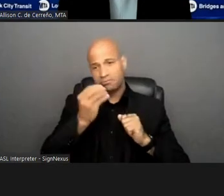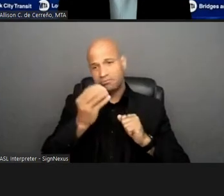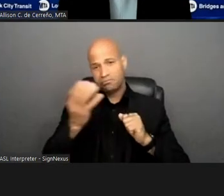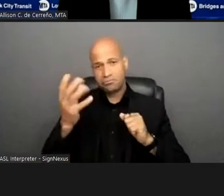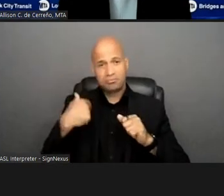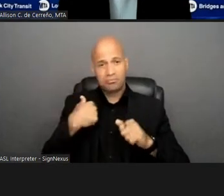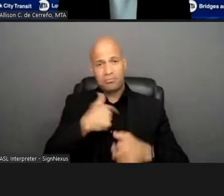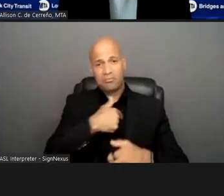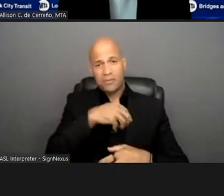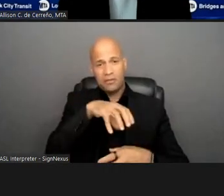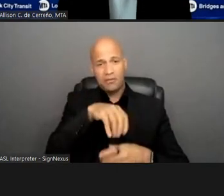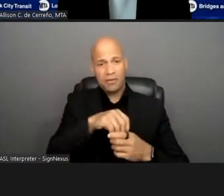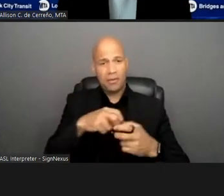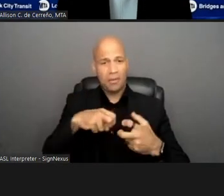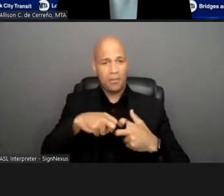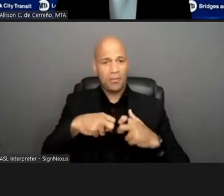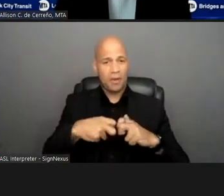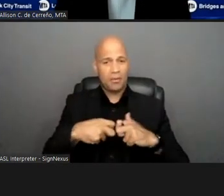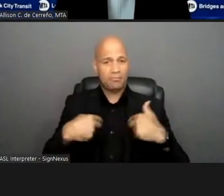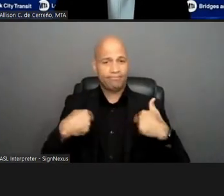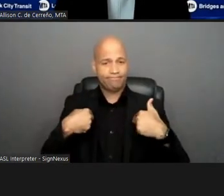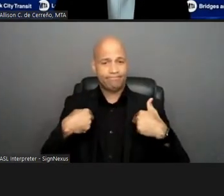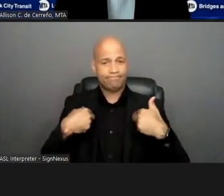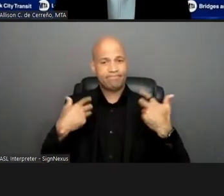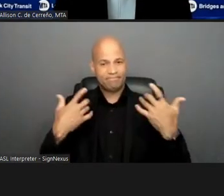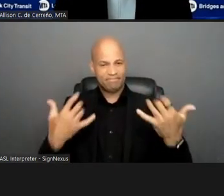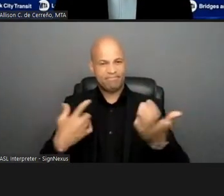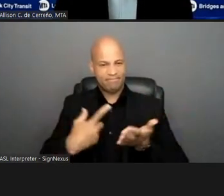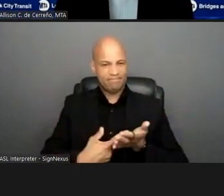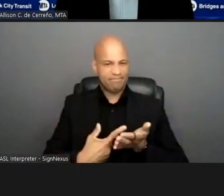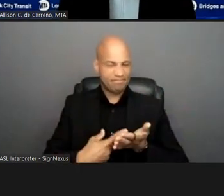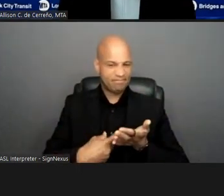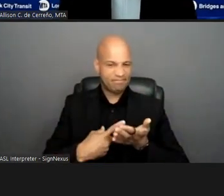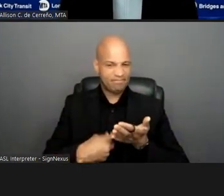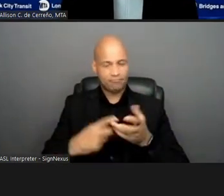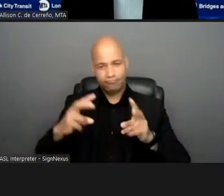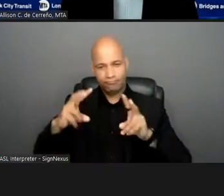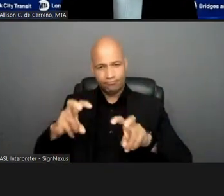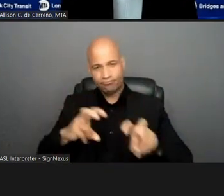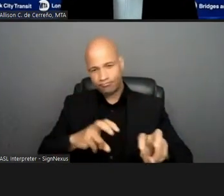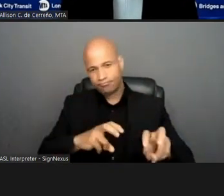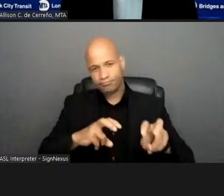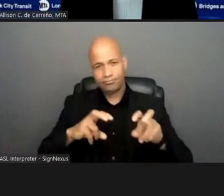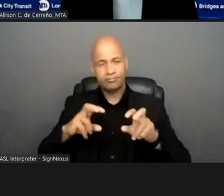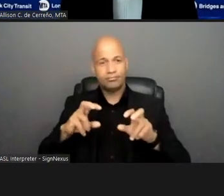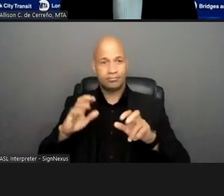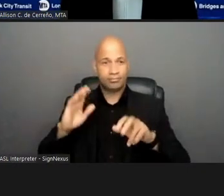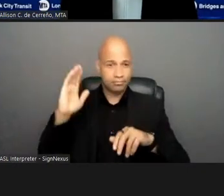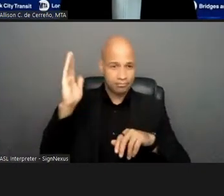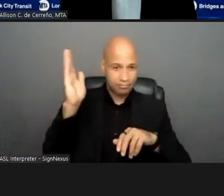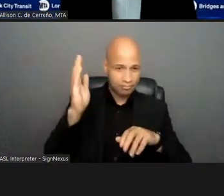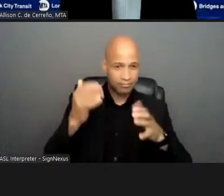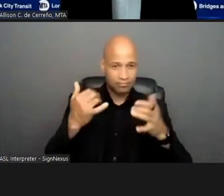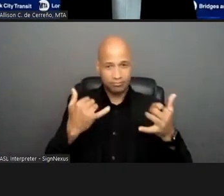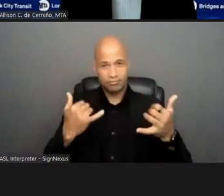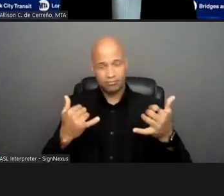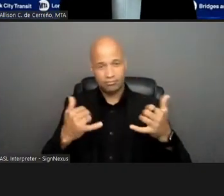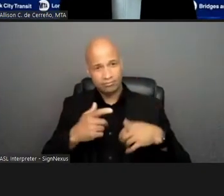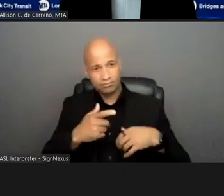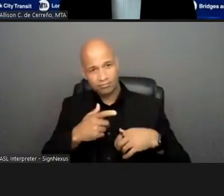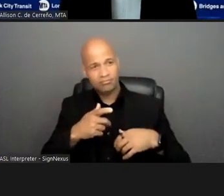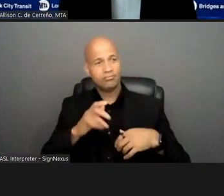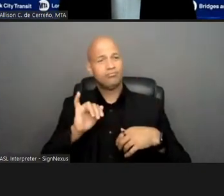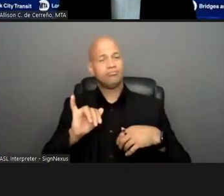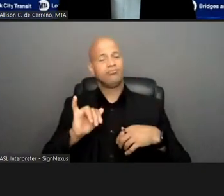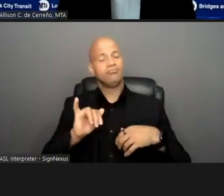problem being discussed today the research analysis and presentation opening today's session is all